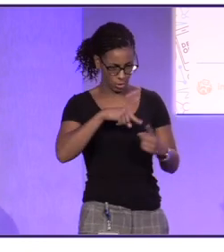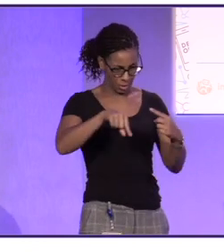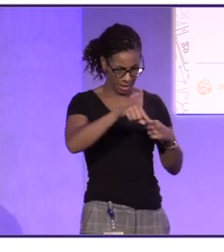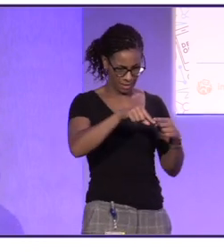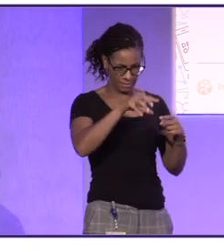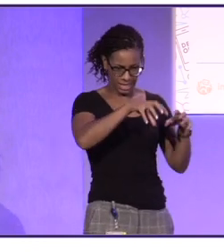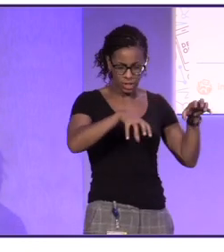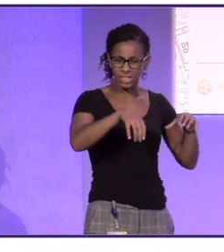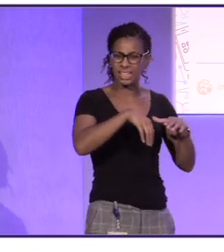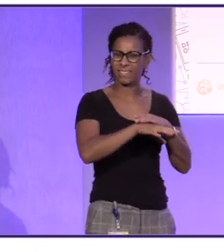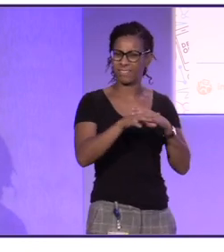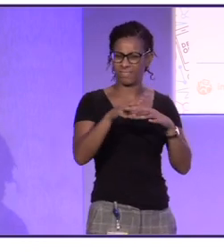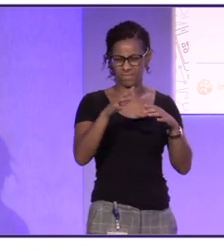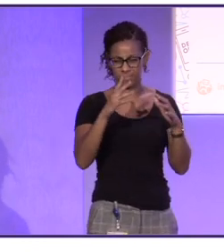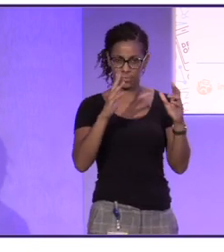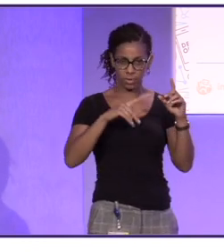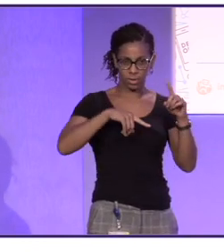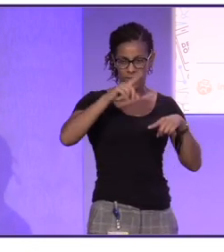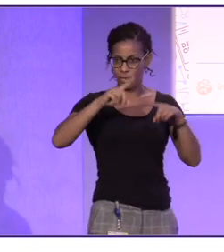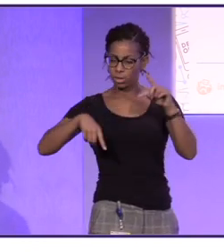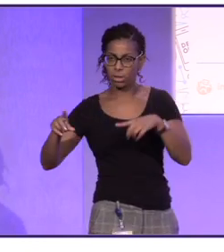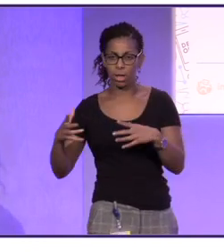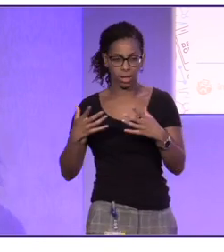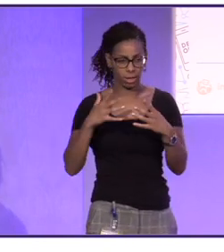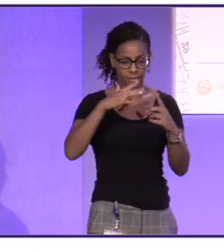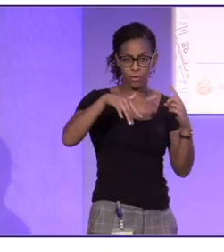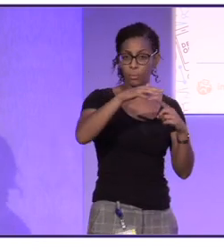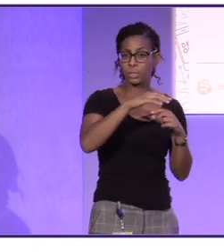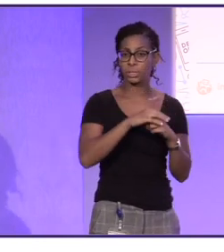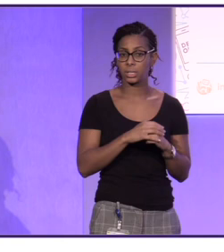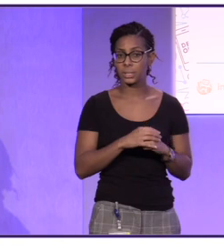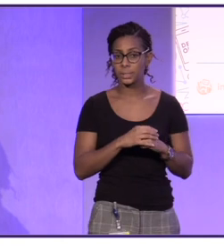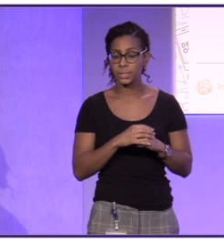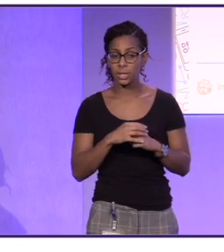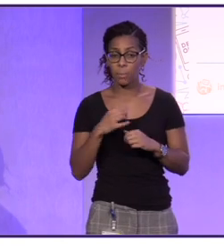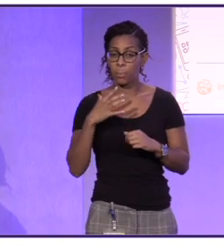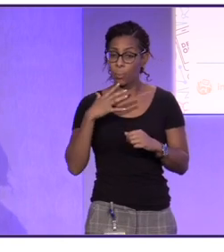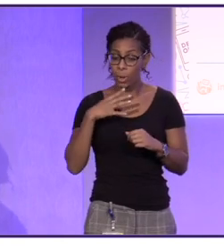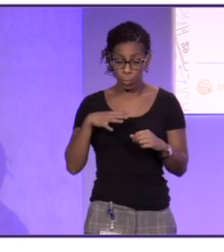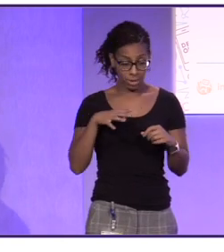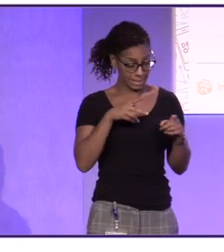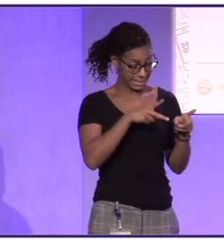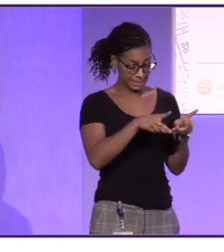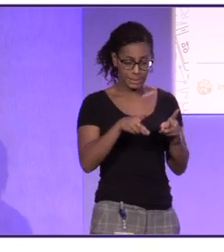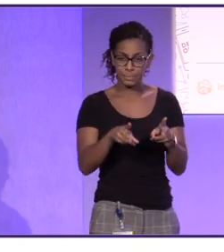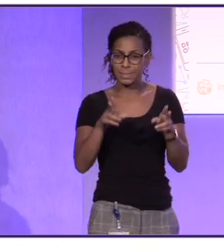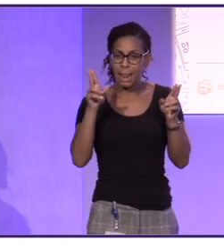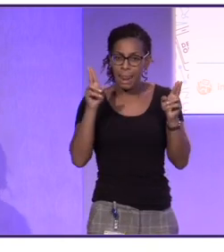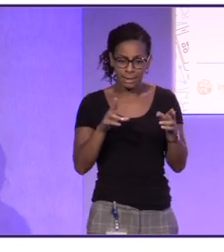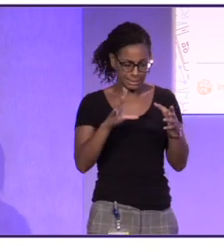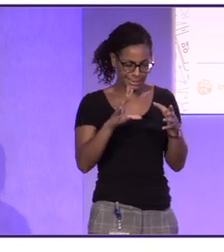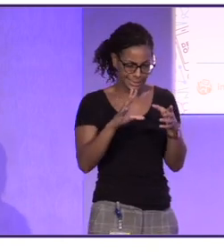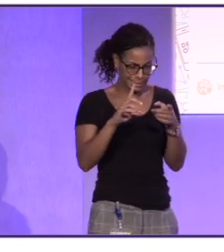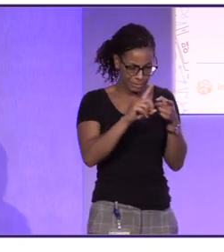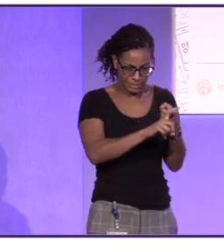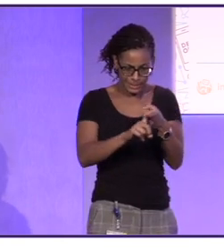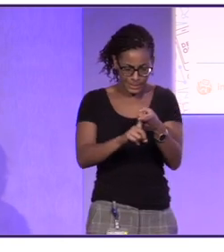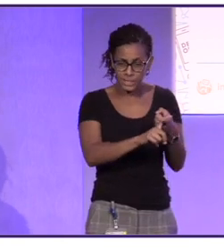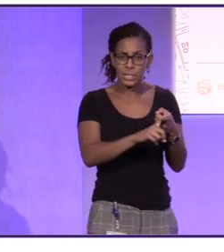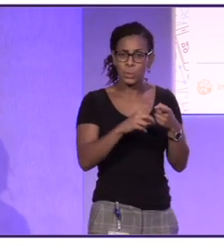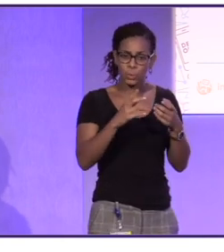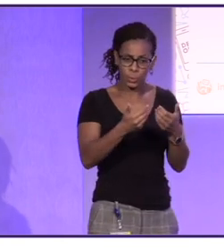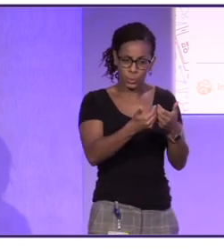and we don't want that. And we want less tightly connected systems. And so what we do is, we set up